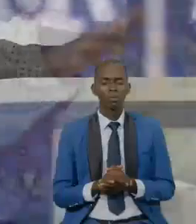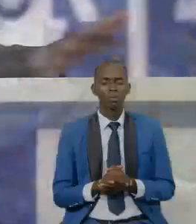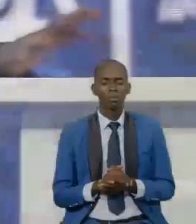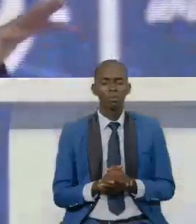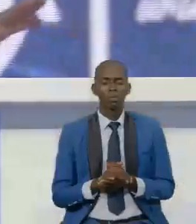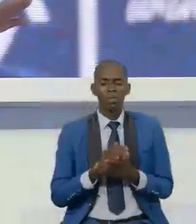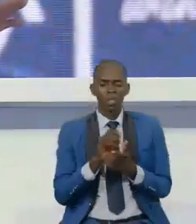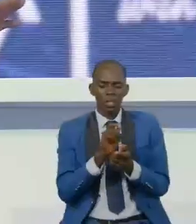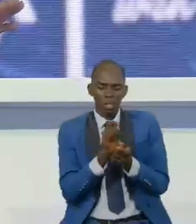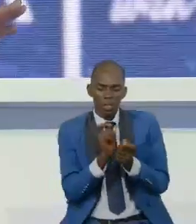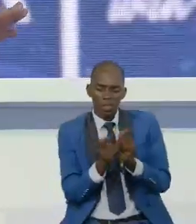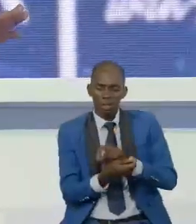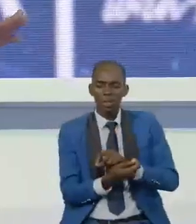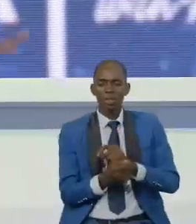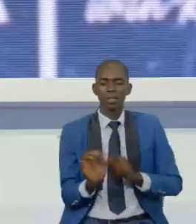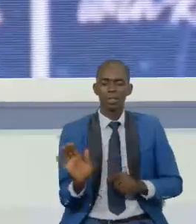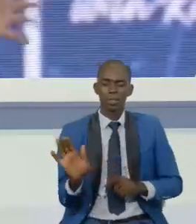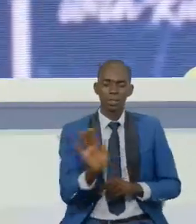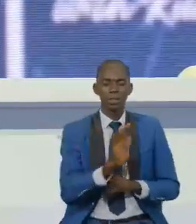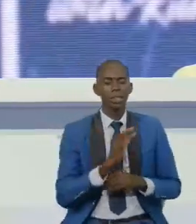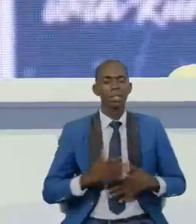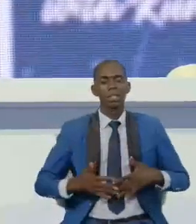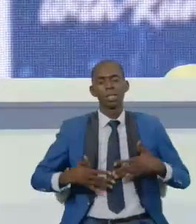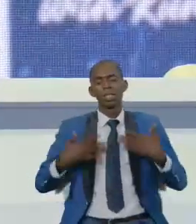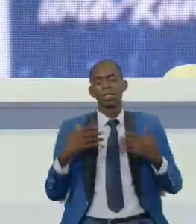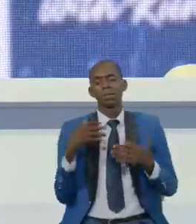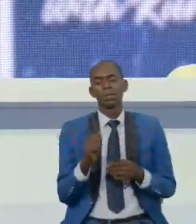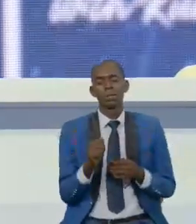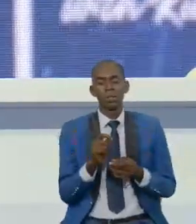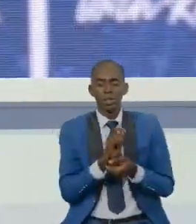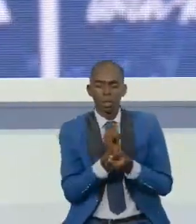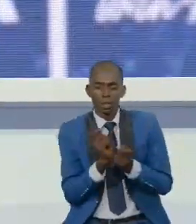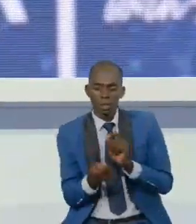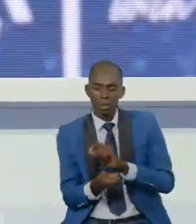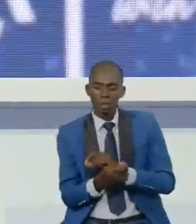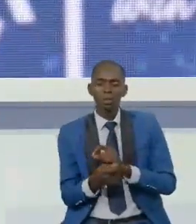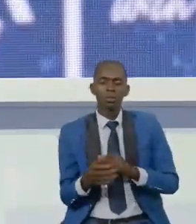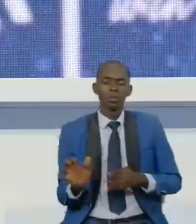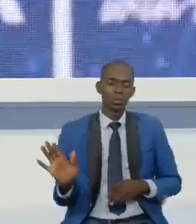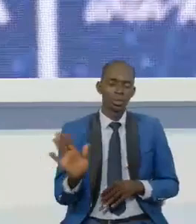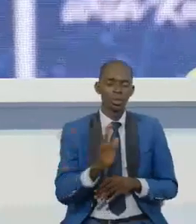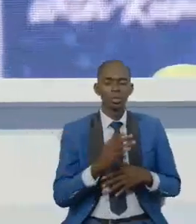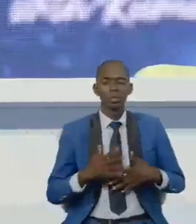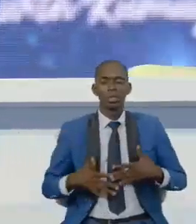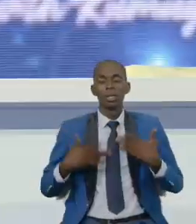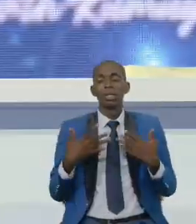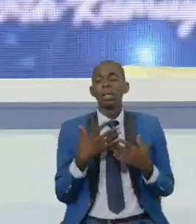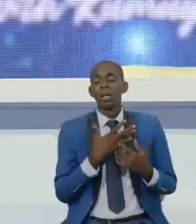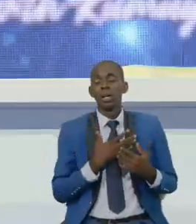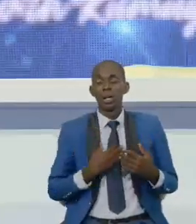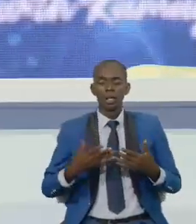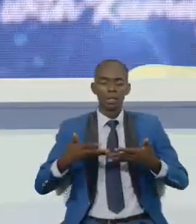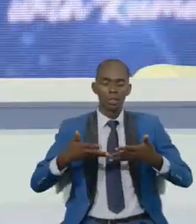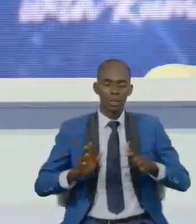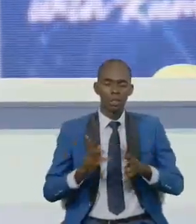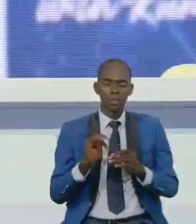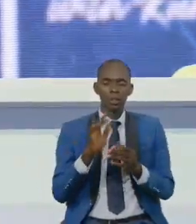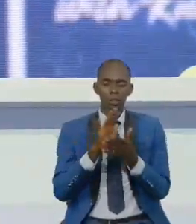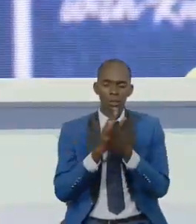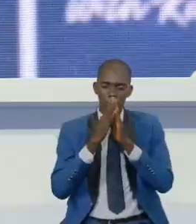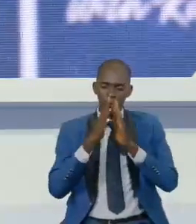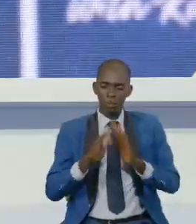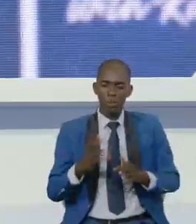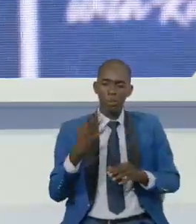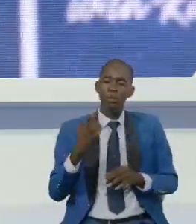Change their lives. Transform their lives. And let the peace of God and the pardon from